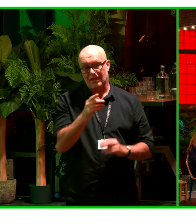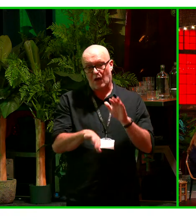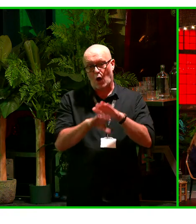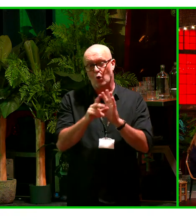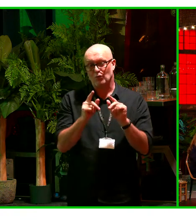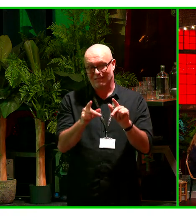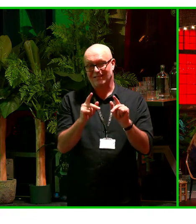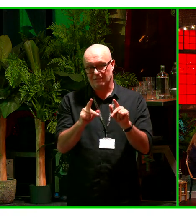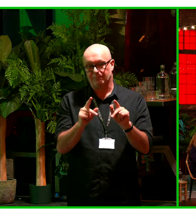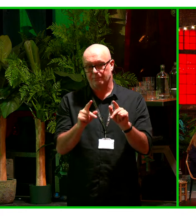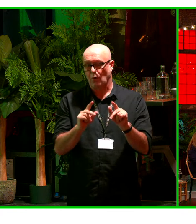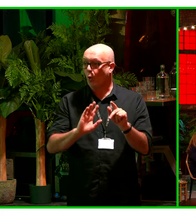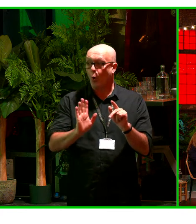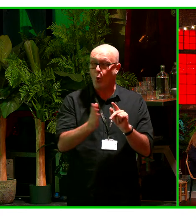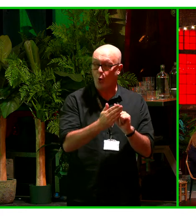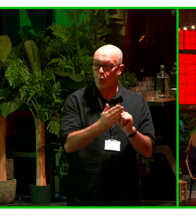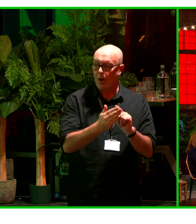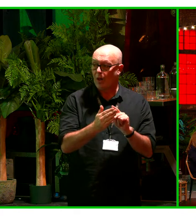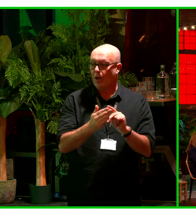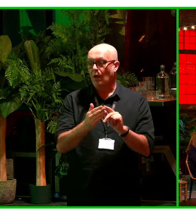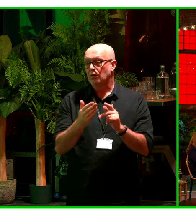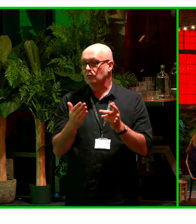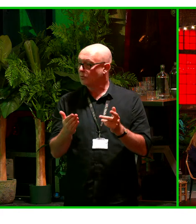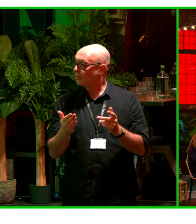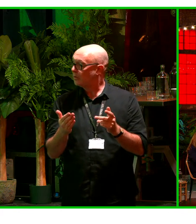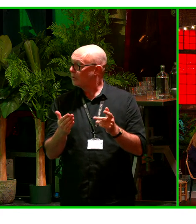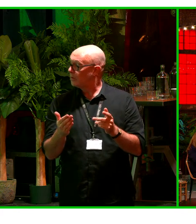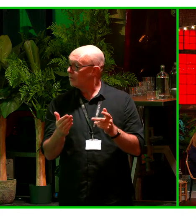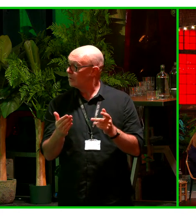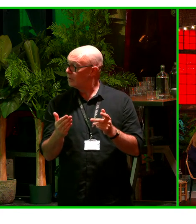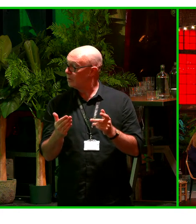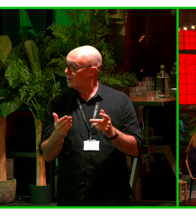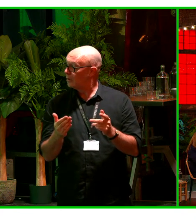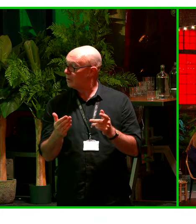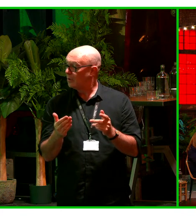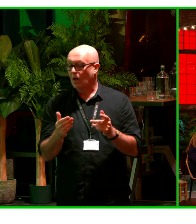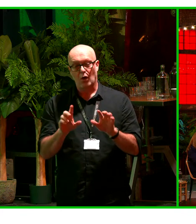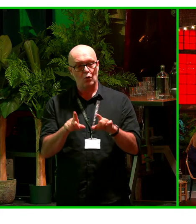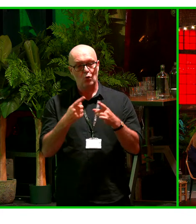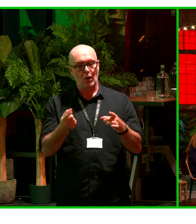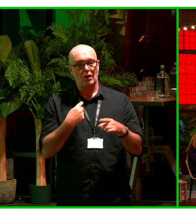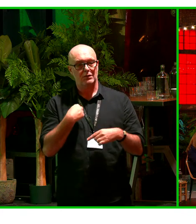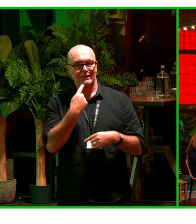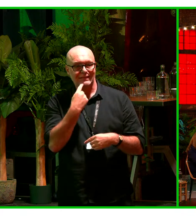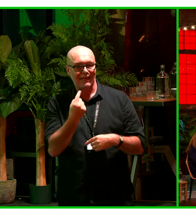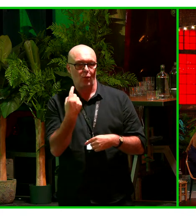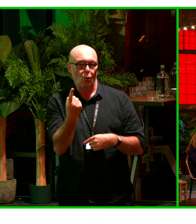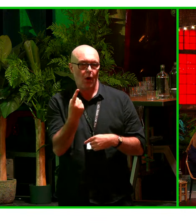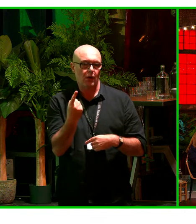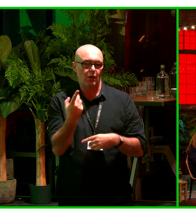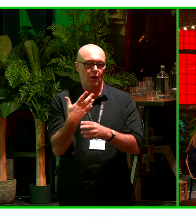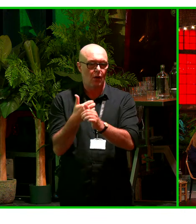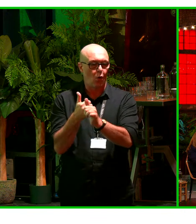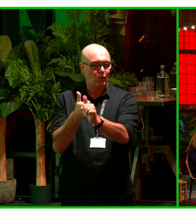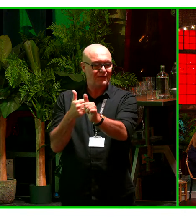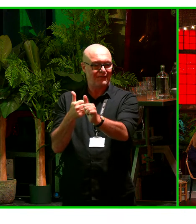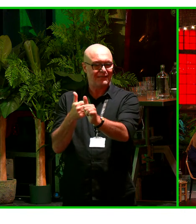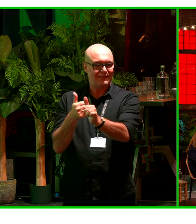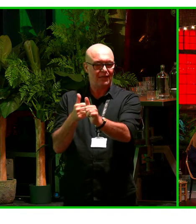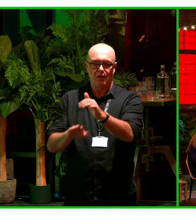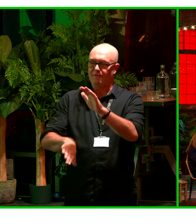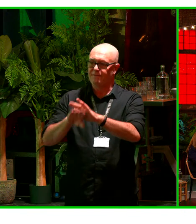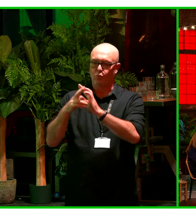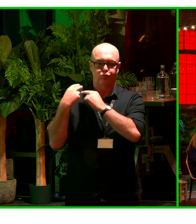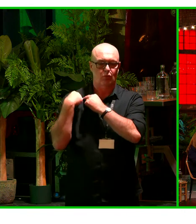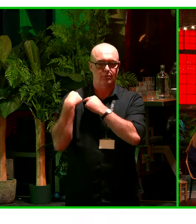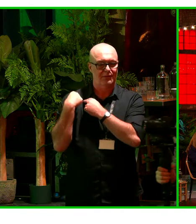today. And really, you can't say that one organisation is solely responsible for the change that's needed because everything